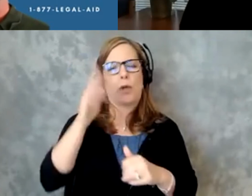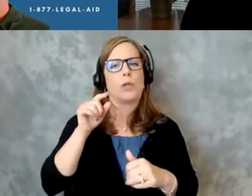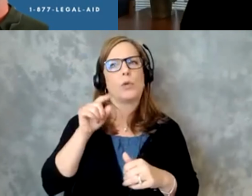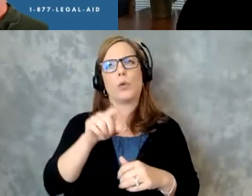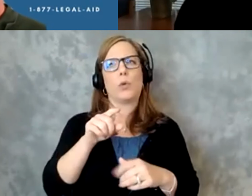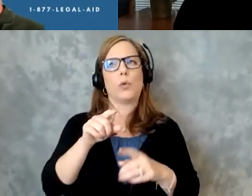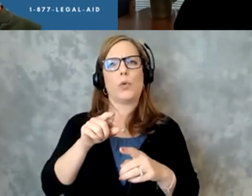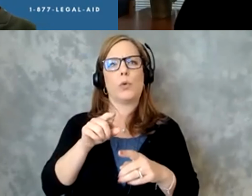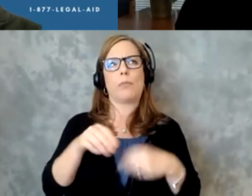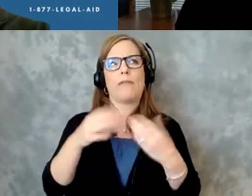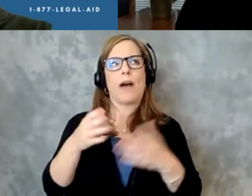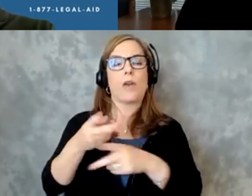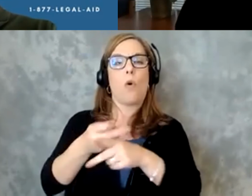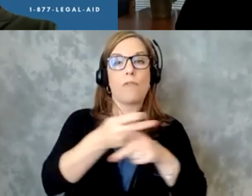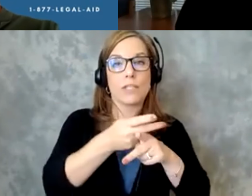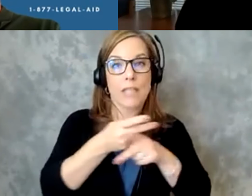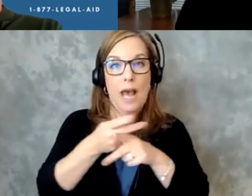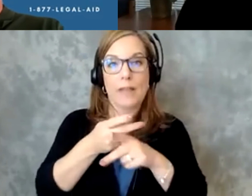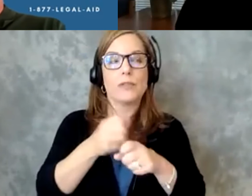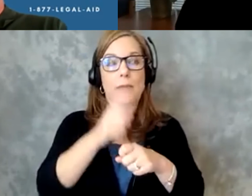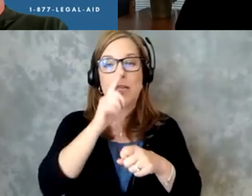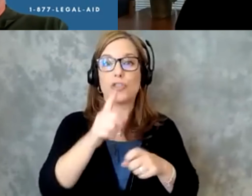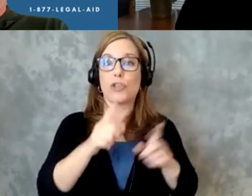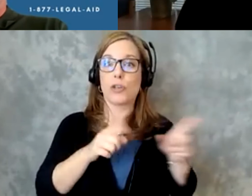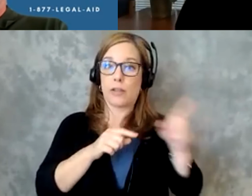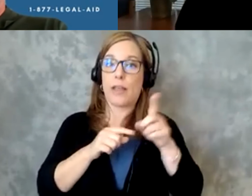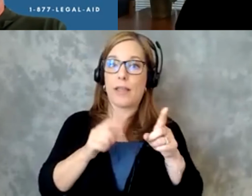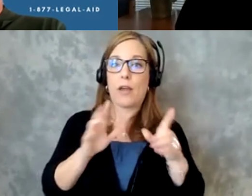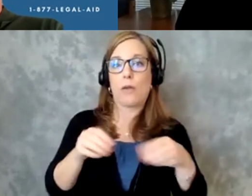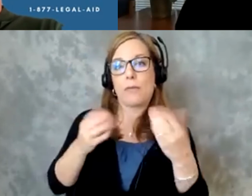oversight and ensure that those networks are made available to folks.